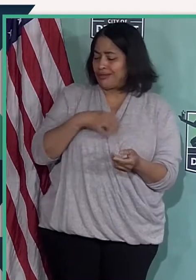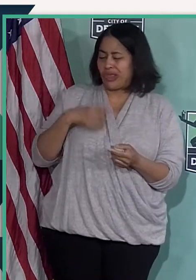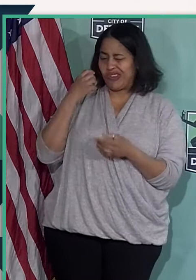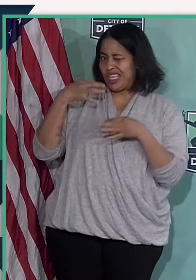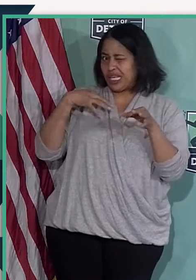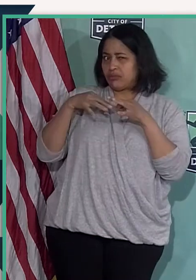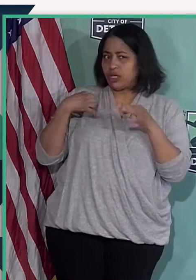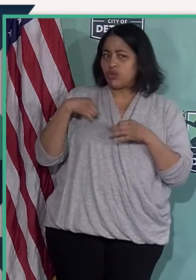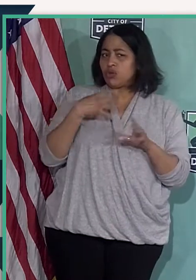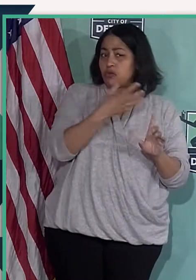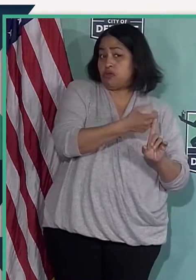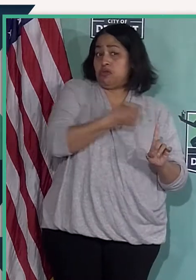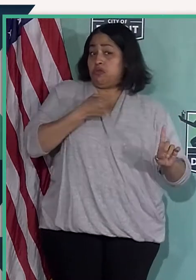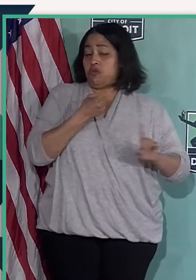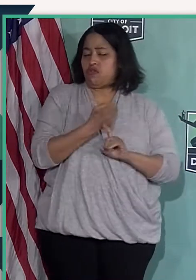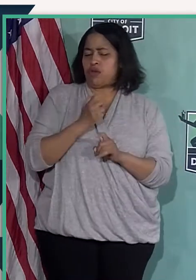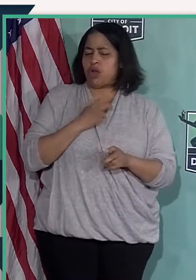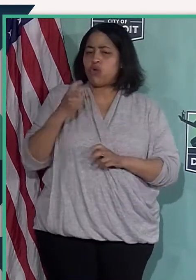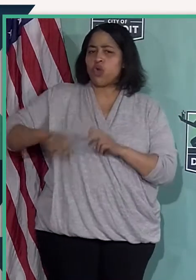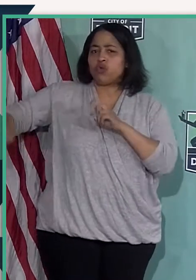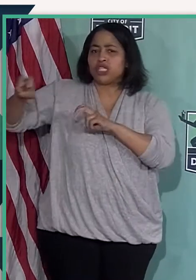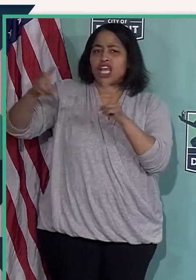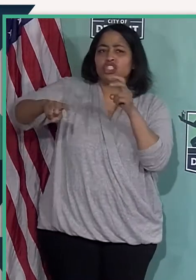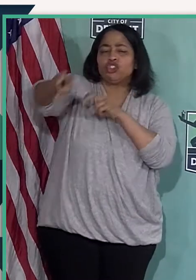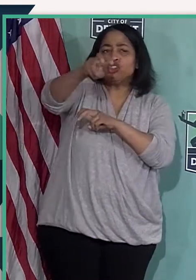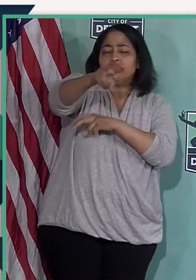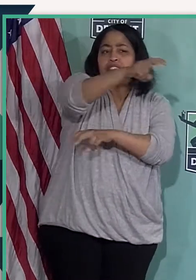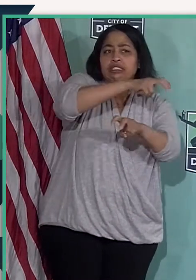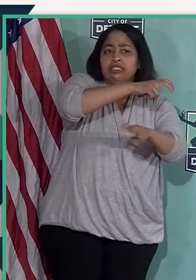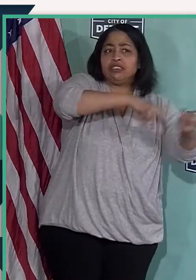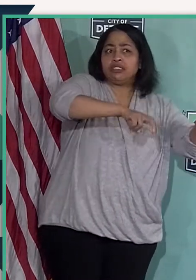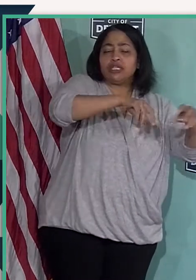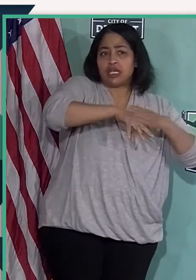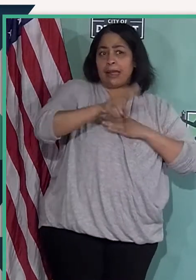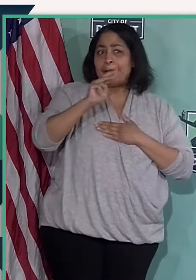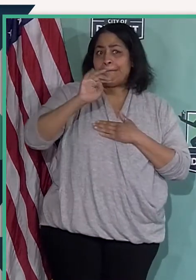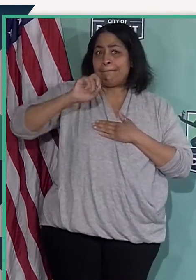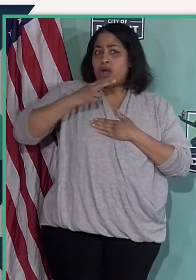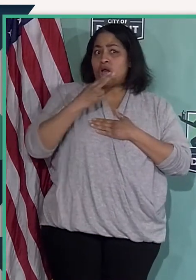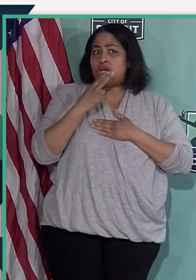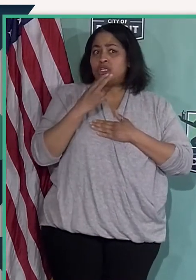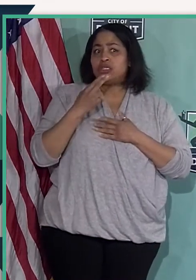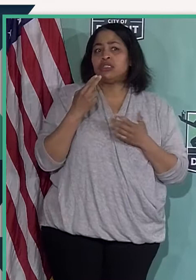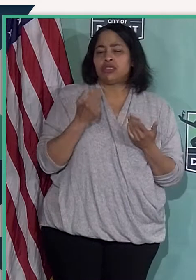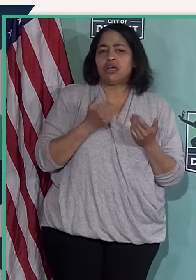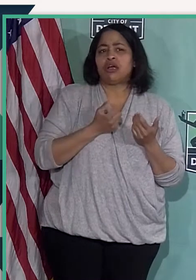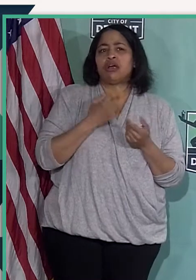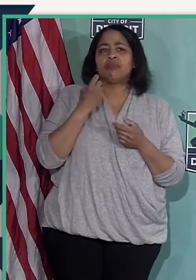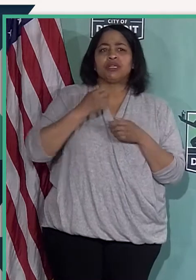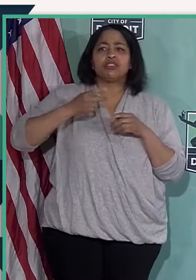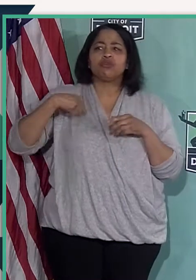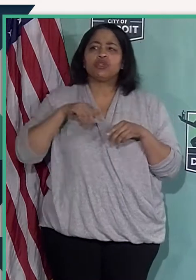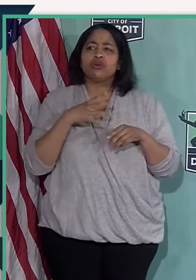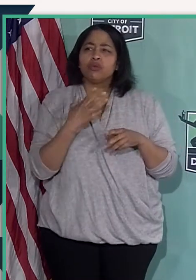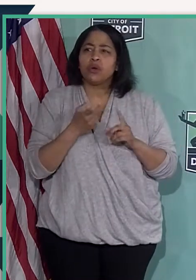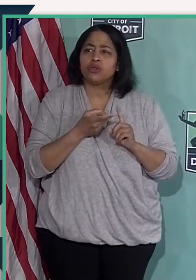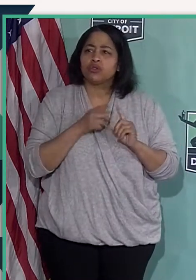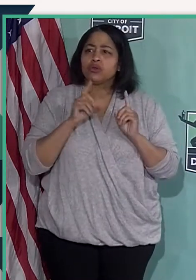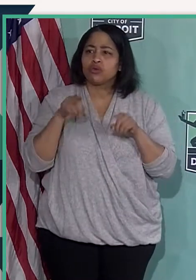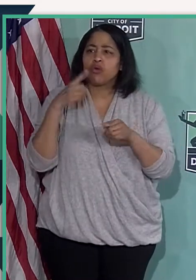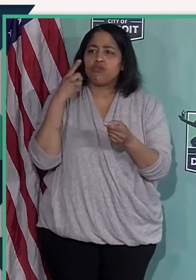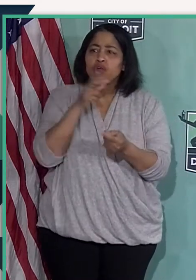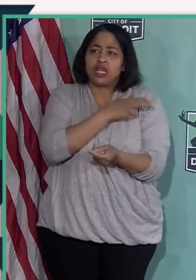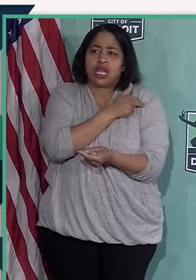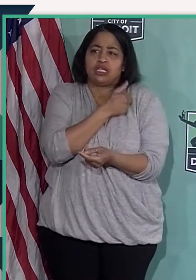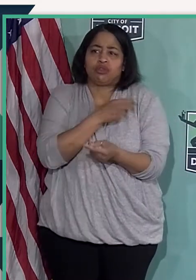we were pulled out of rotations in March because the hospital wanted to conserve PPEs for the nurses and the